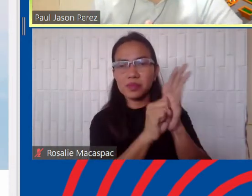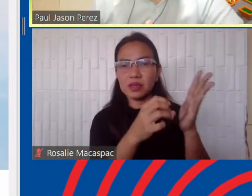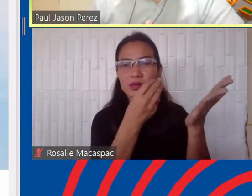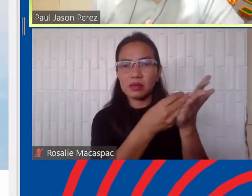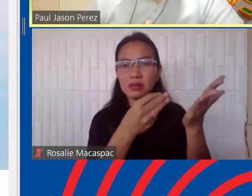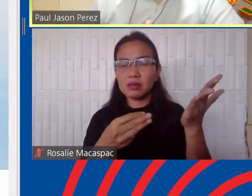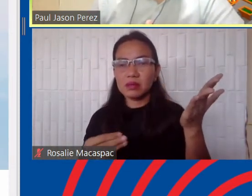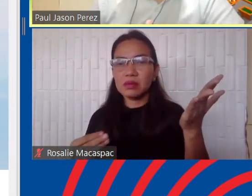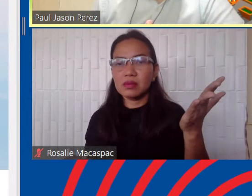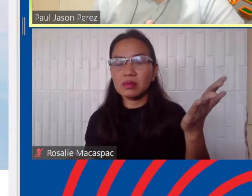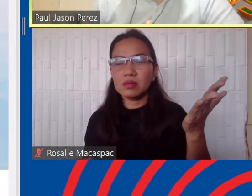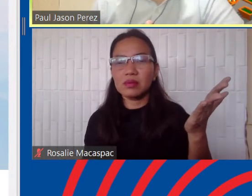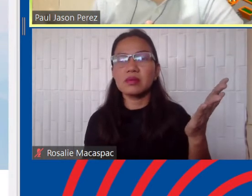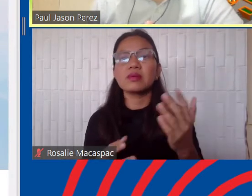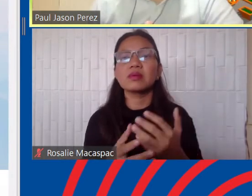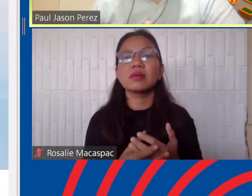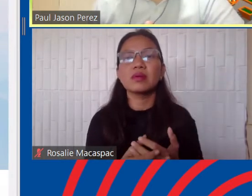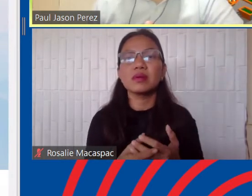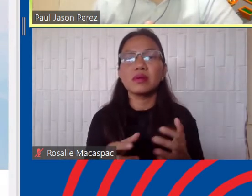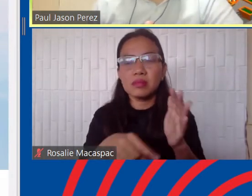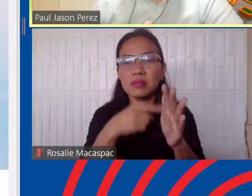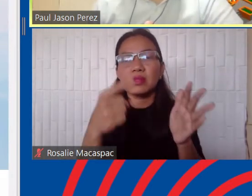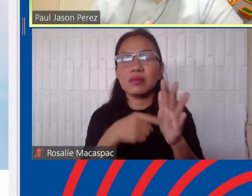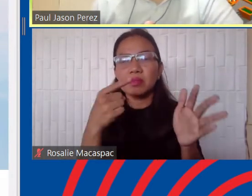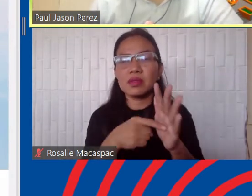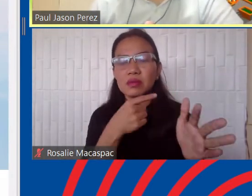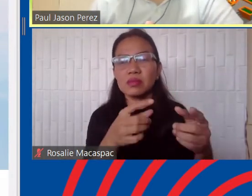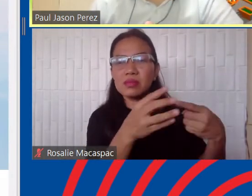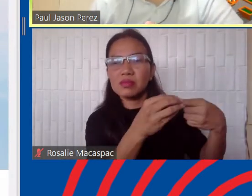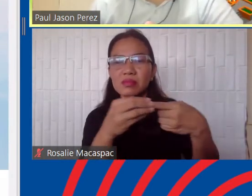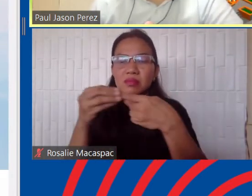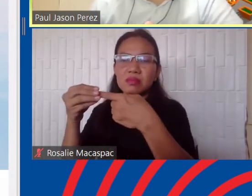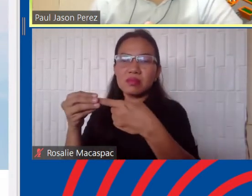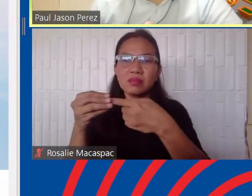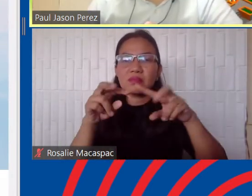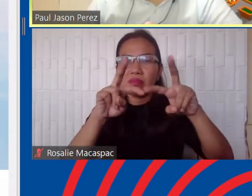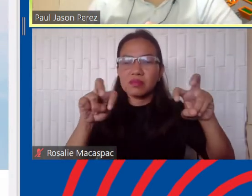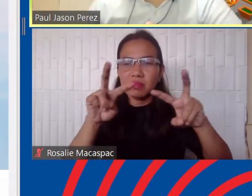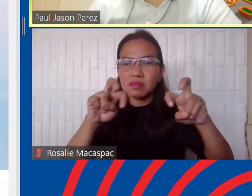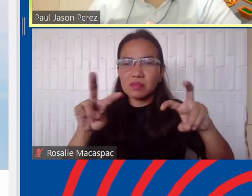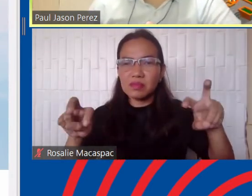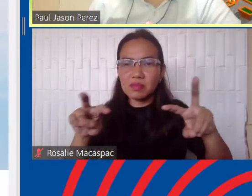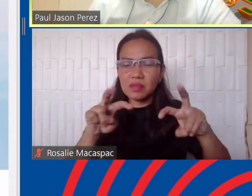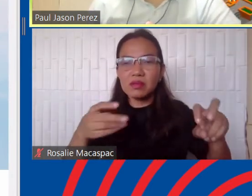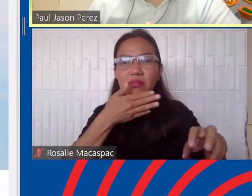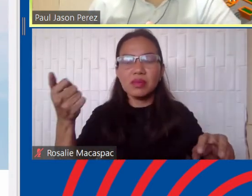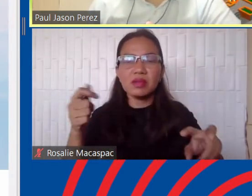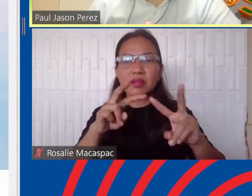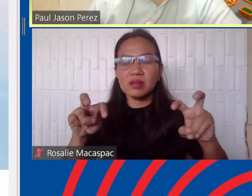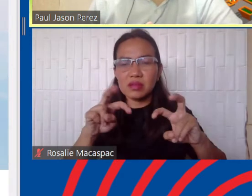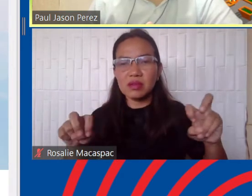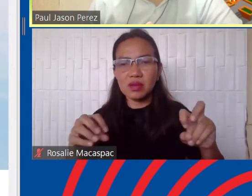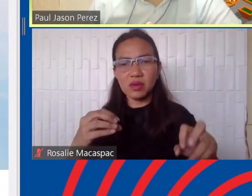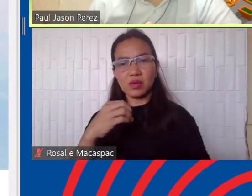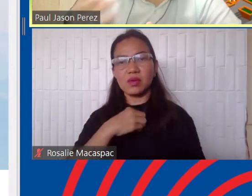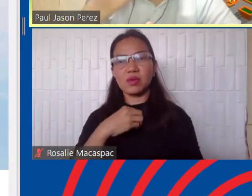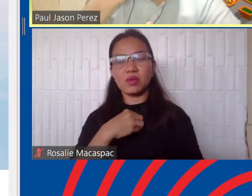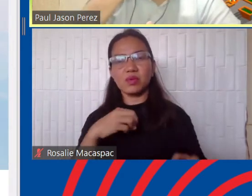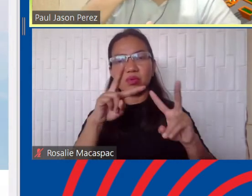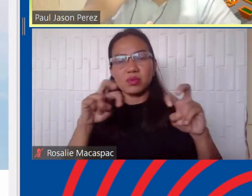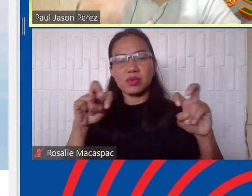But sometimes, in a highly specialized research, they want to look at their own discipline. And